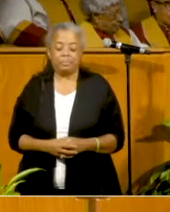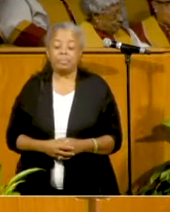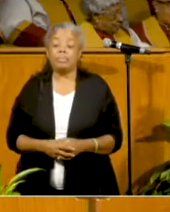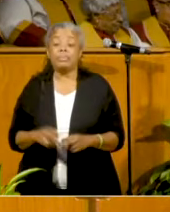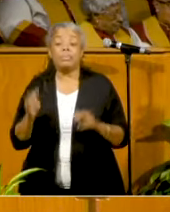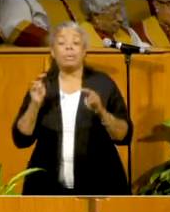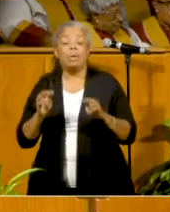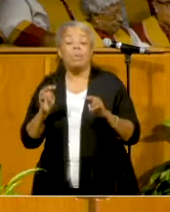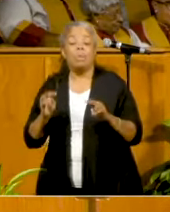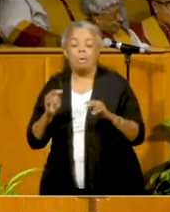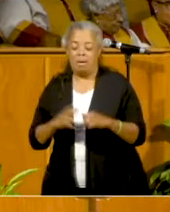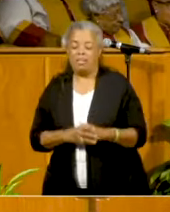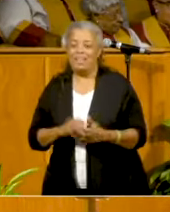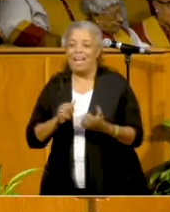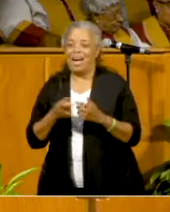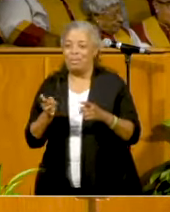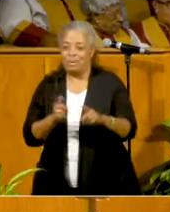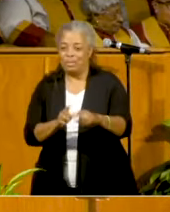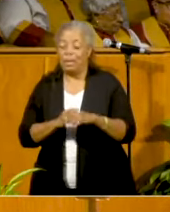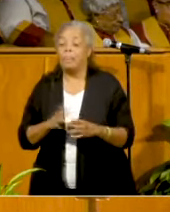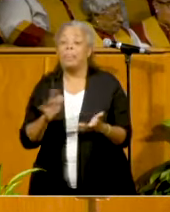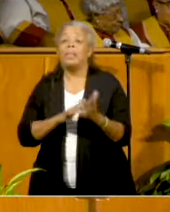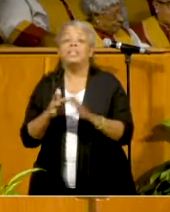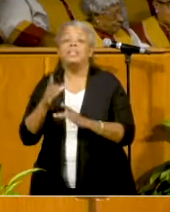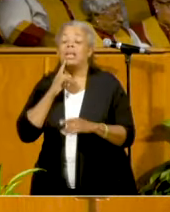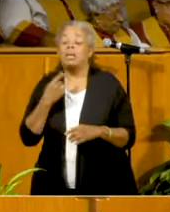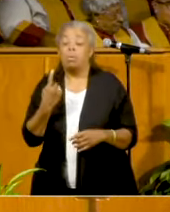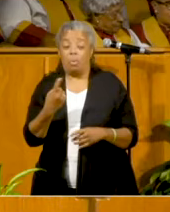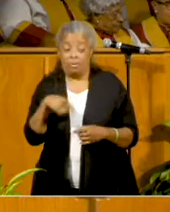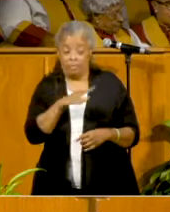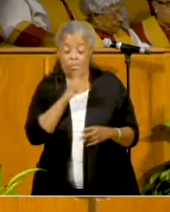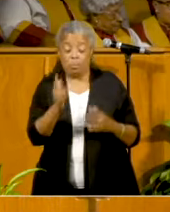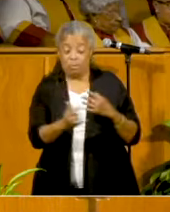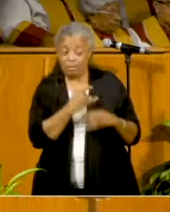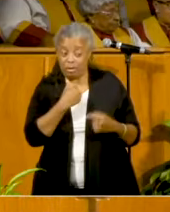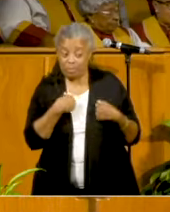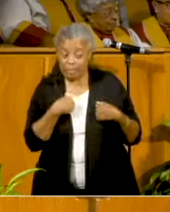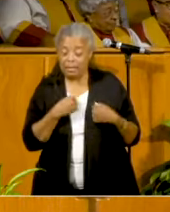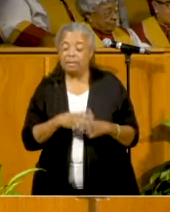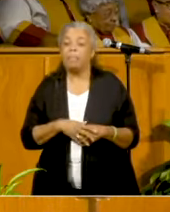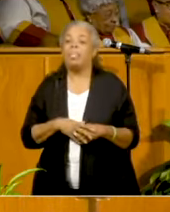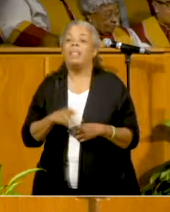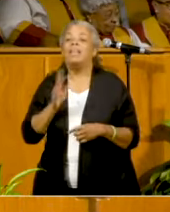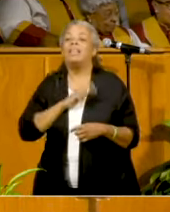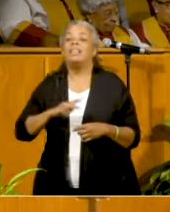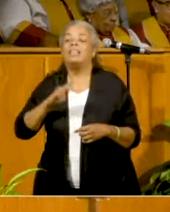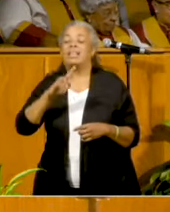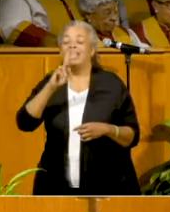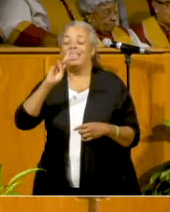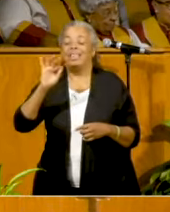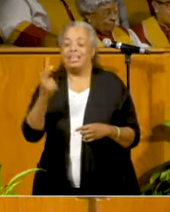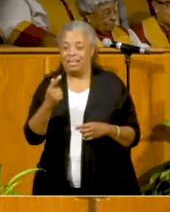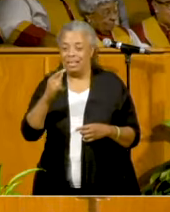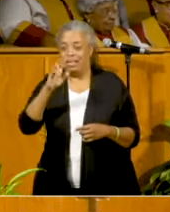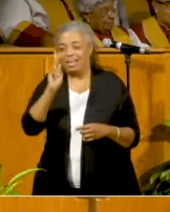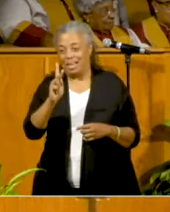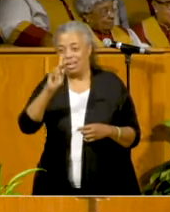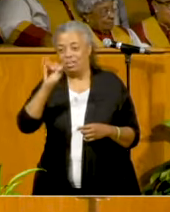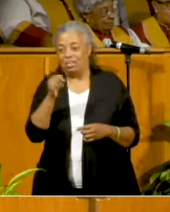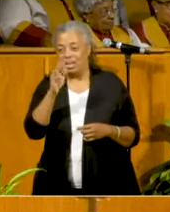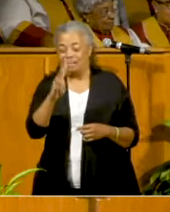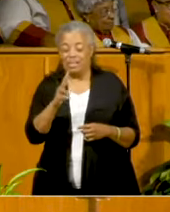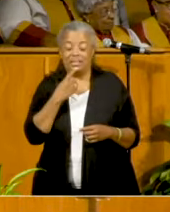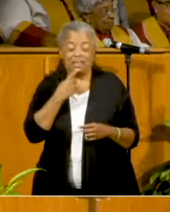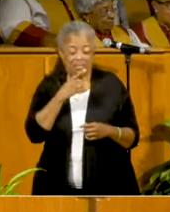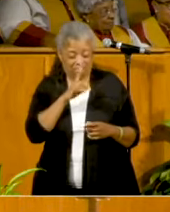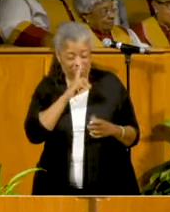Watch how it goes down. Jesus says, one of you will betray me. The King James Version says the disciples said, Lord, is it I? The